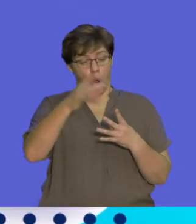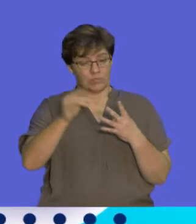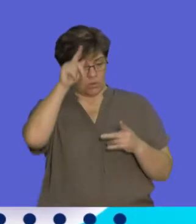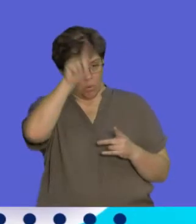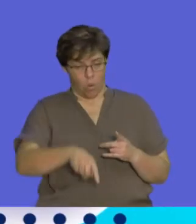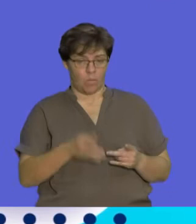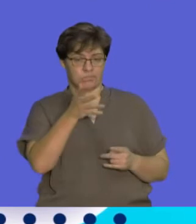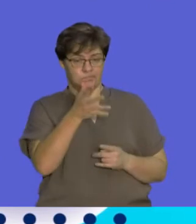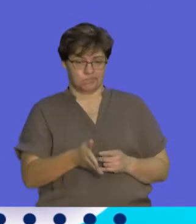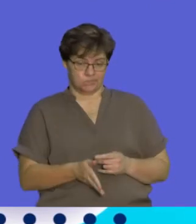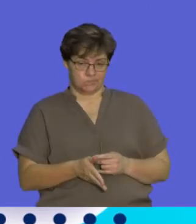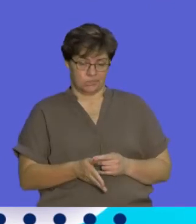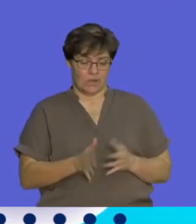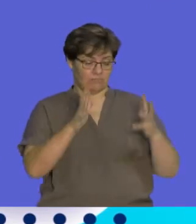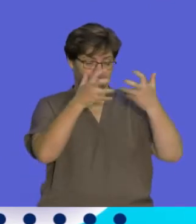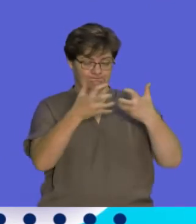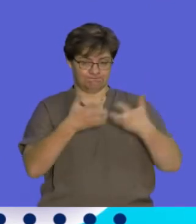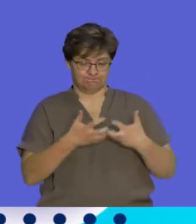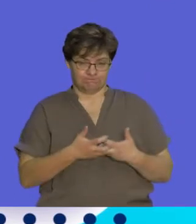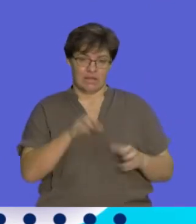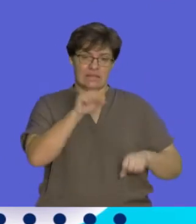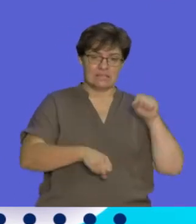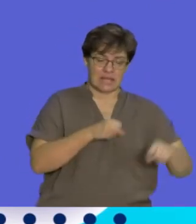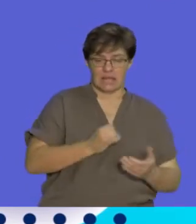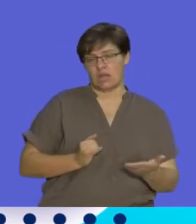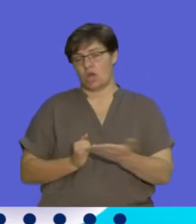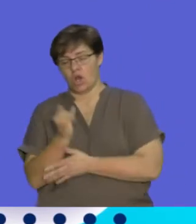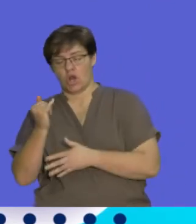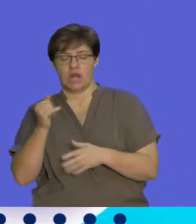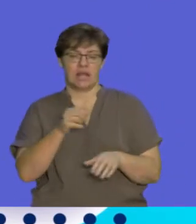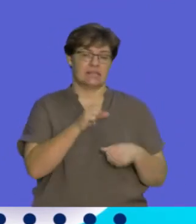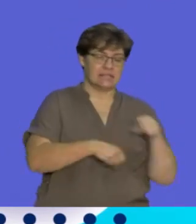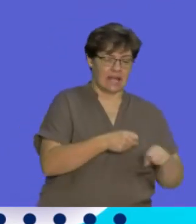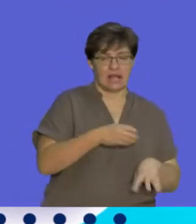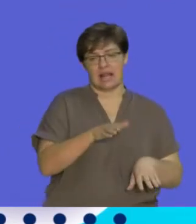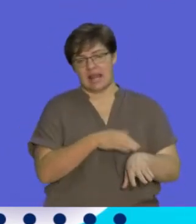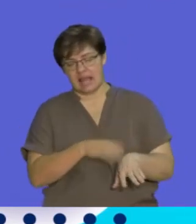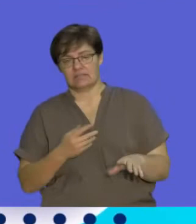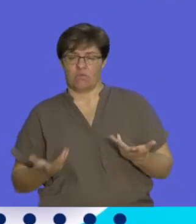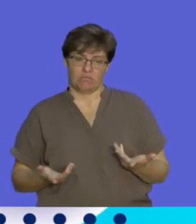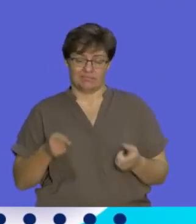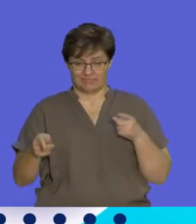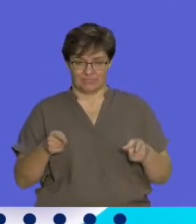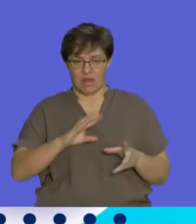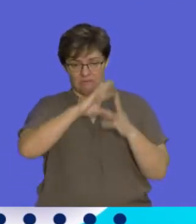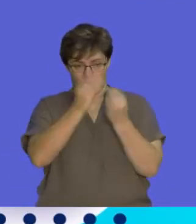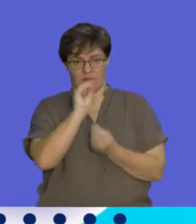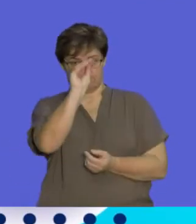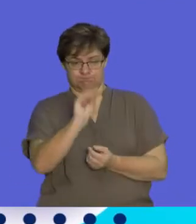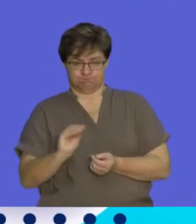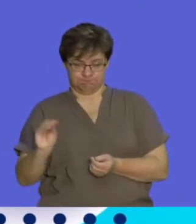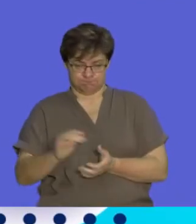the combinations of cycling and being early or cycling and being late, and make sure that we've got it all sorted.